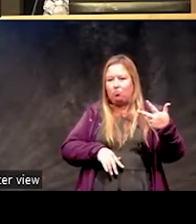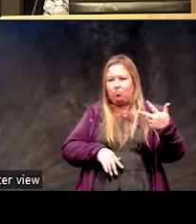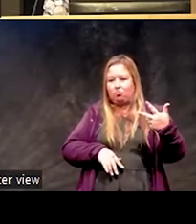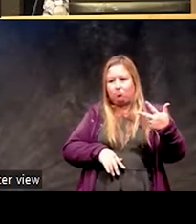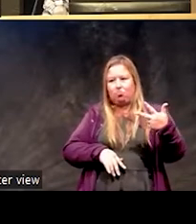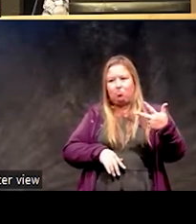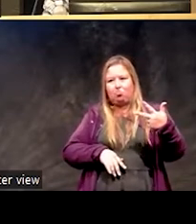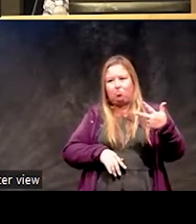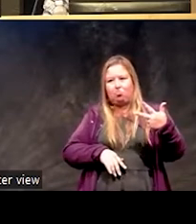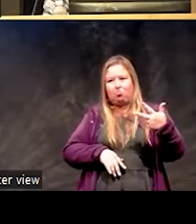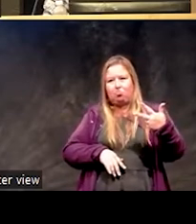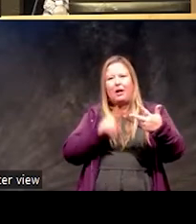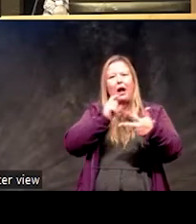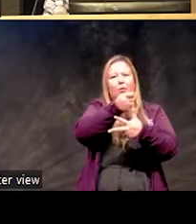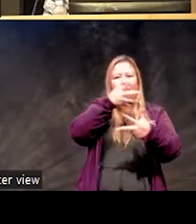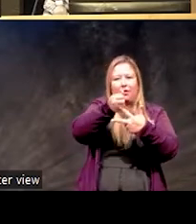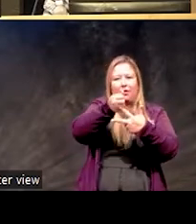I'll go over those a little bit more in the next slides.